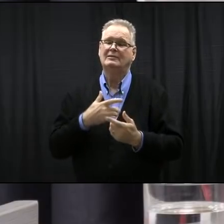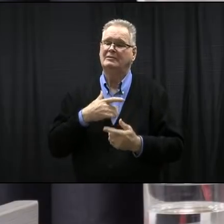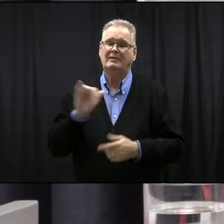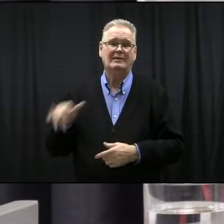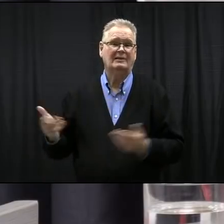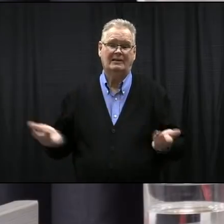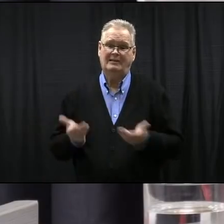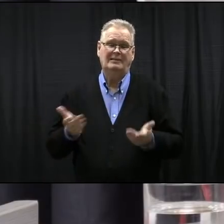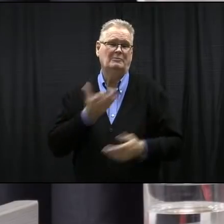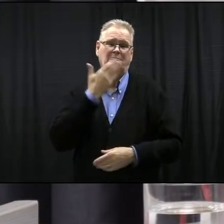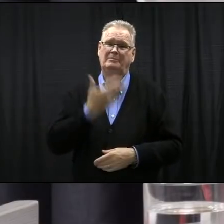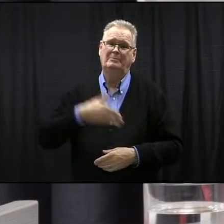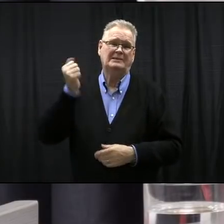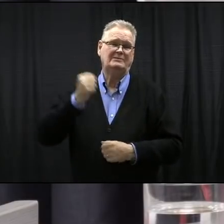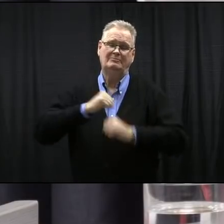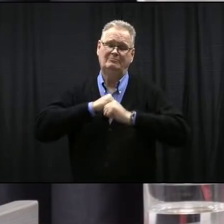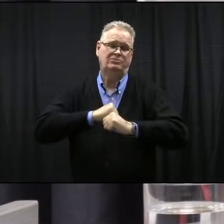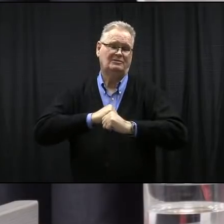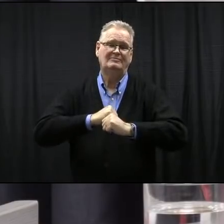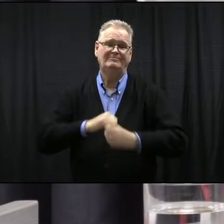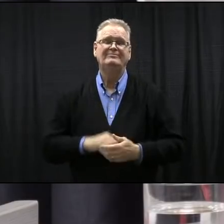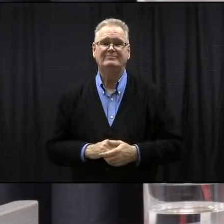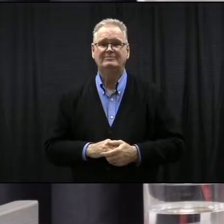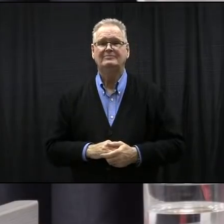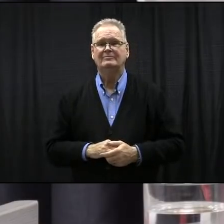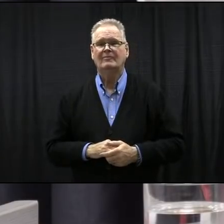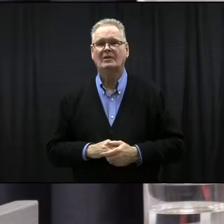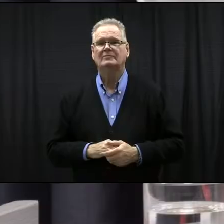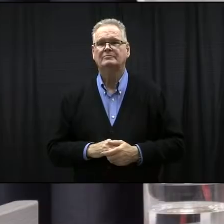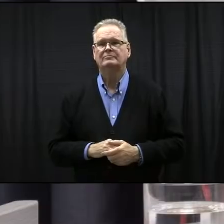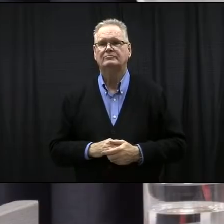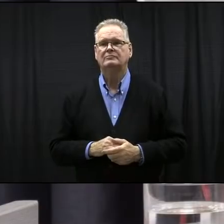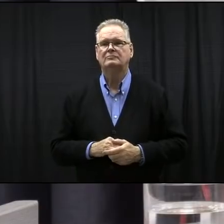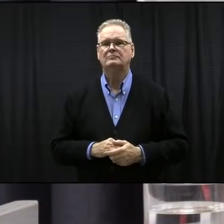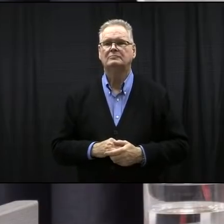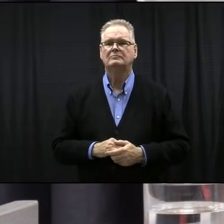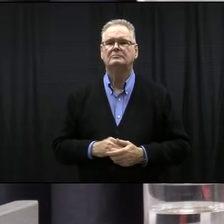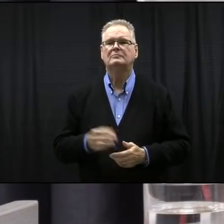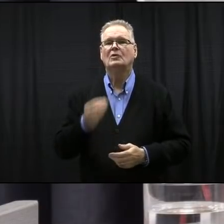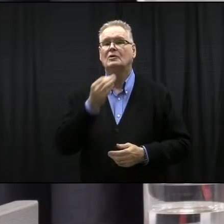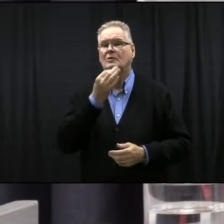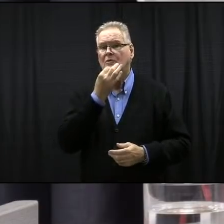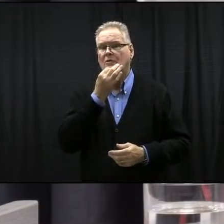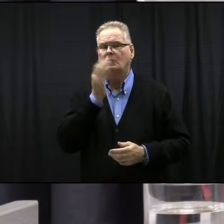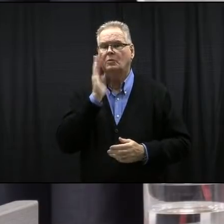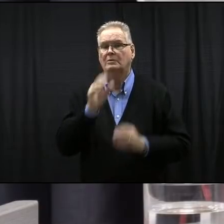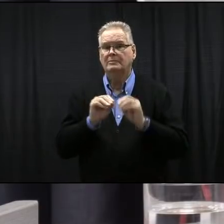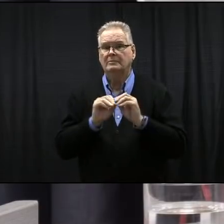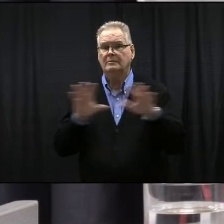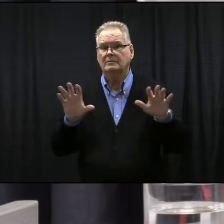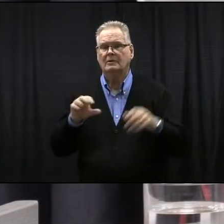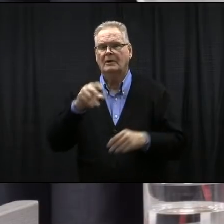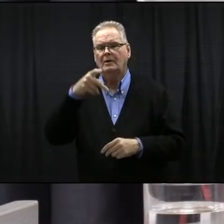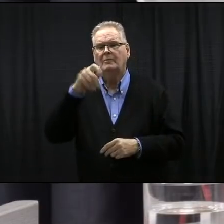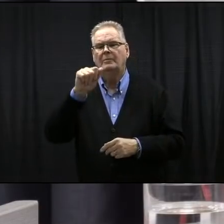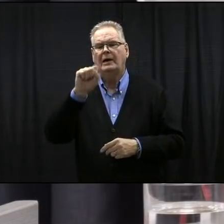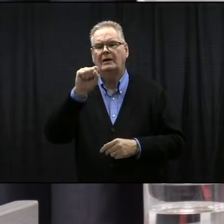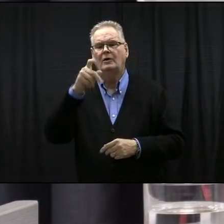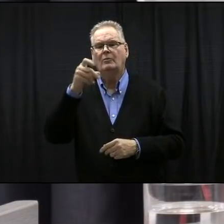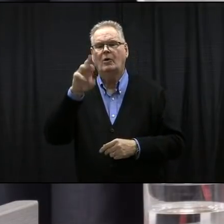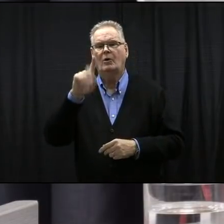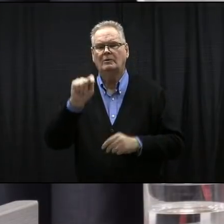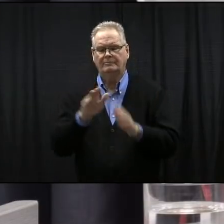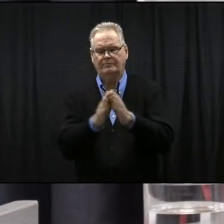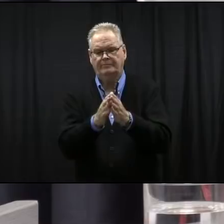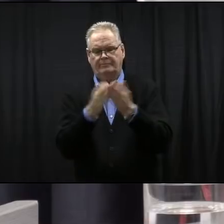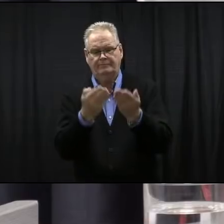a vaccine passport, high vaccination rates and that passport will allow us to continue in a way